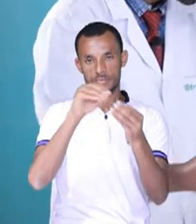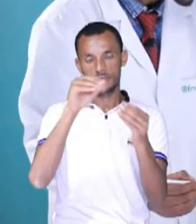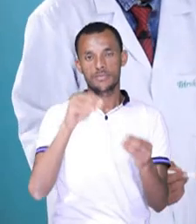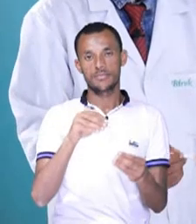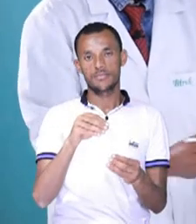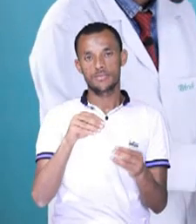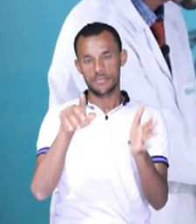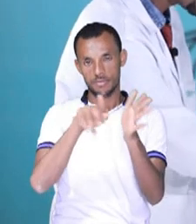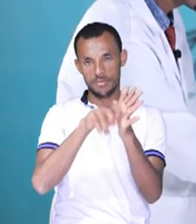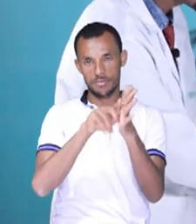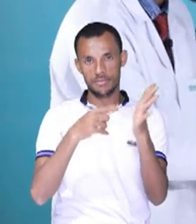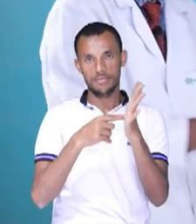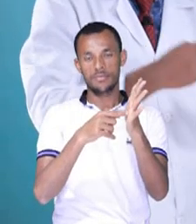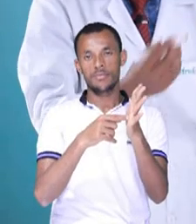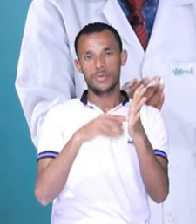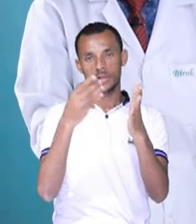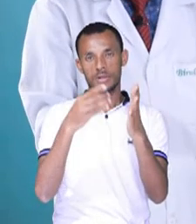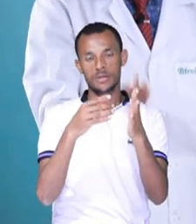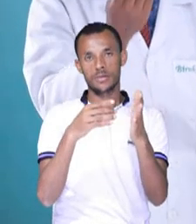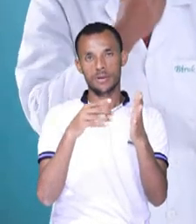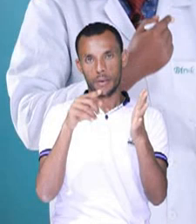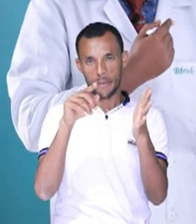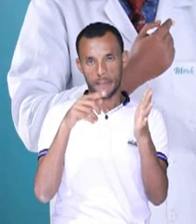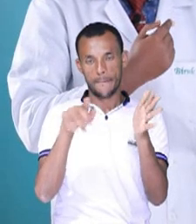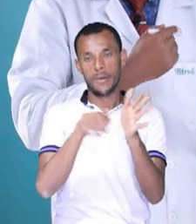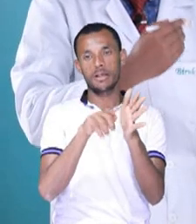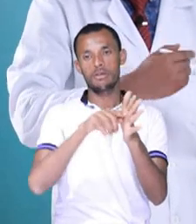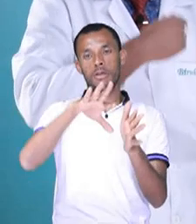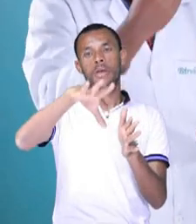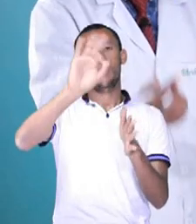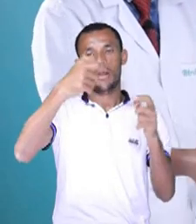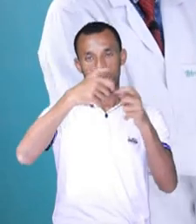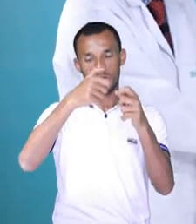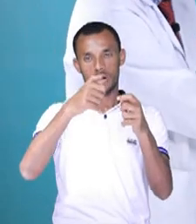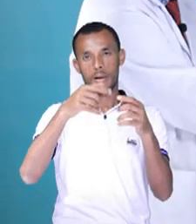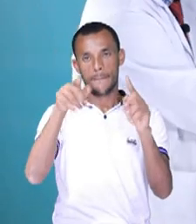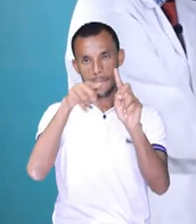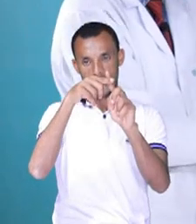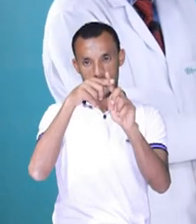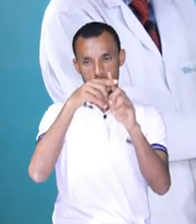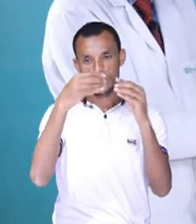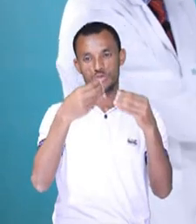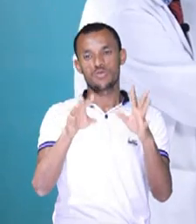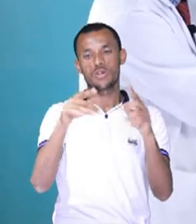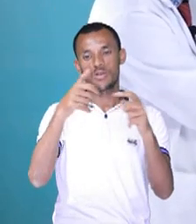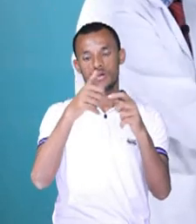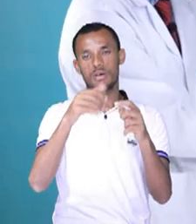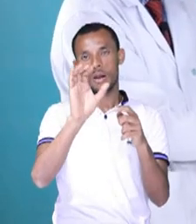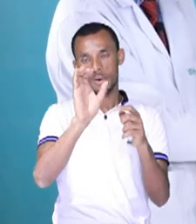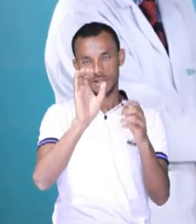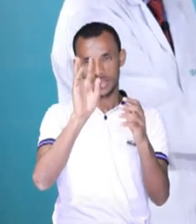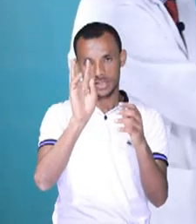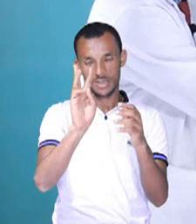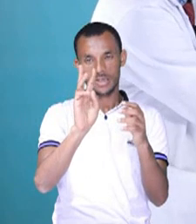plus, minus indicates plus. By the way, minus is gain of electrons, plus losing of electron. Carbon is 6,